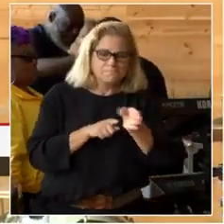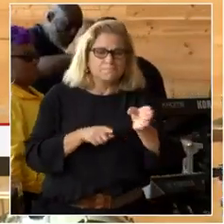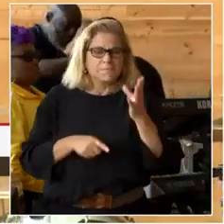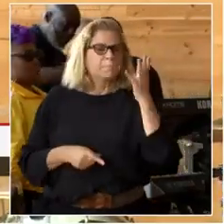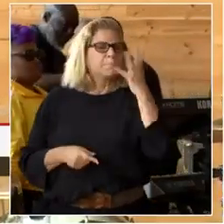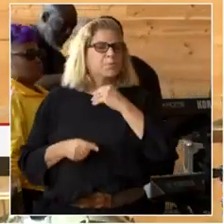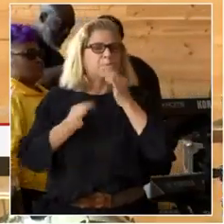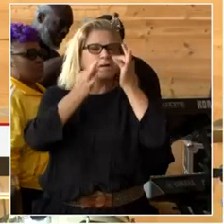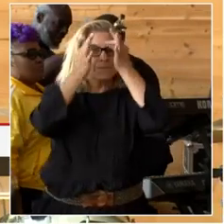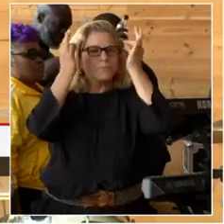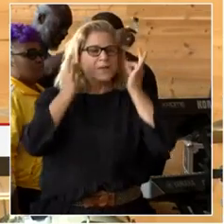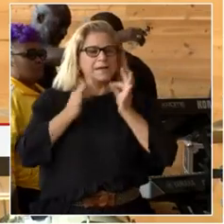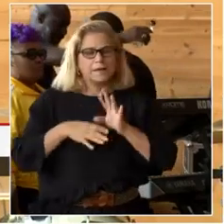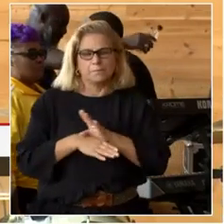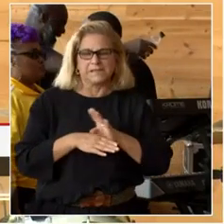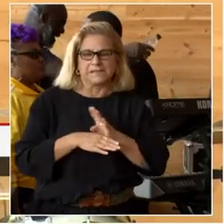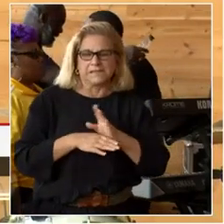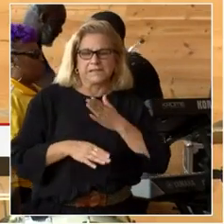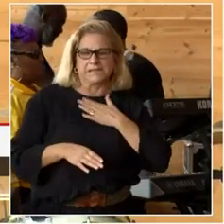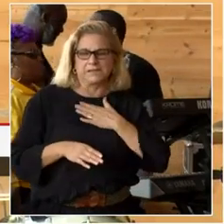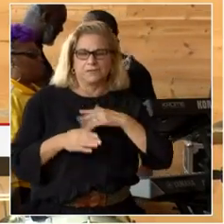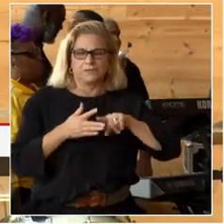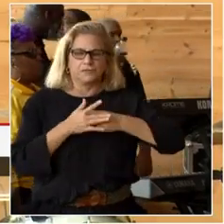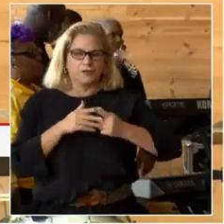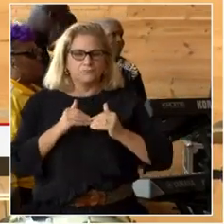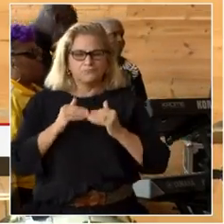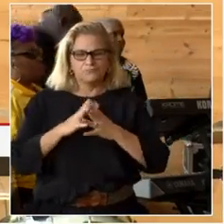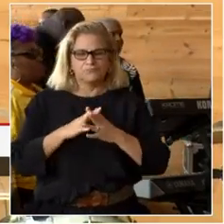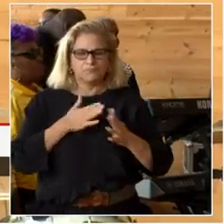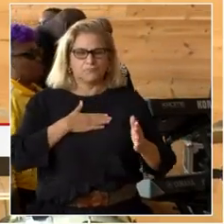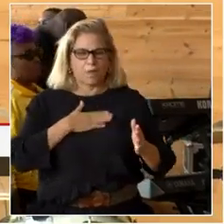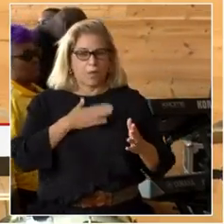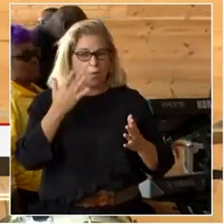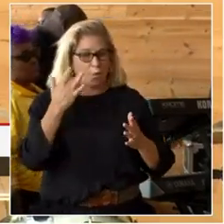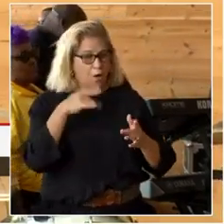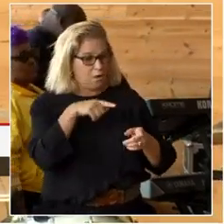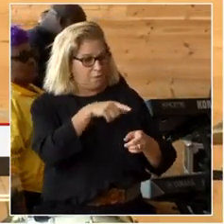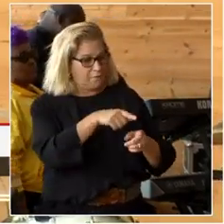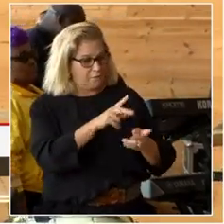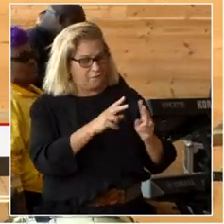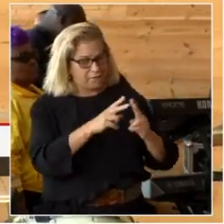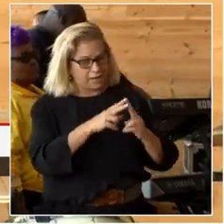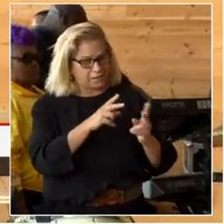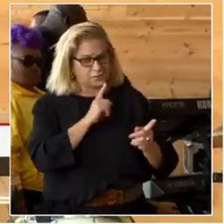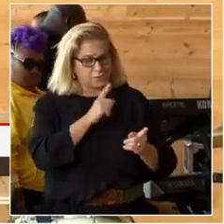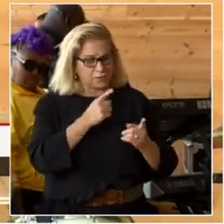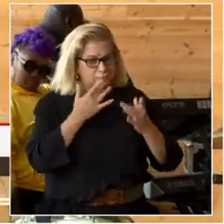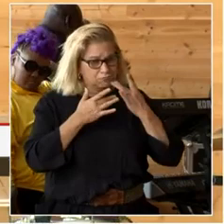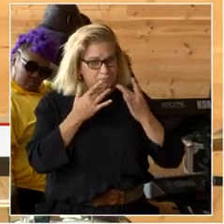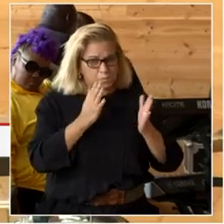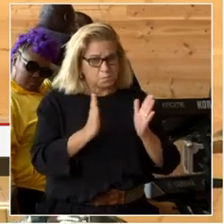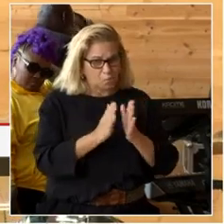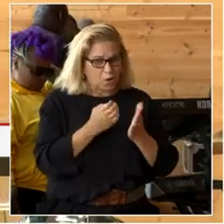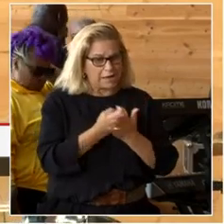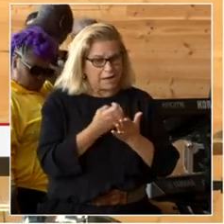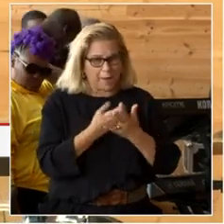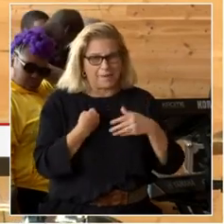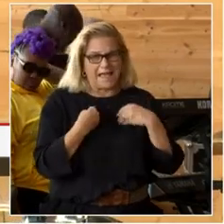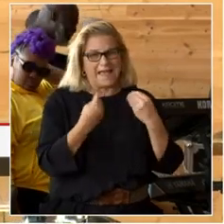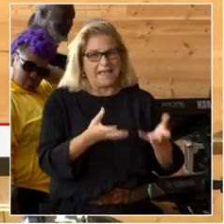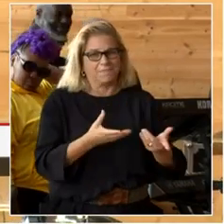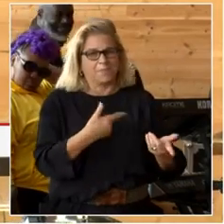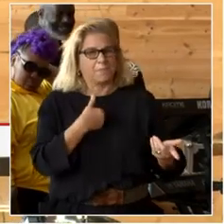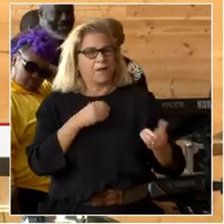a living wage for the very first time. And now, I am in a position to